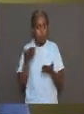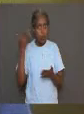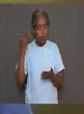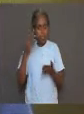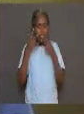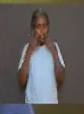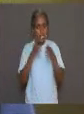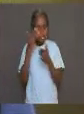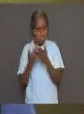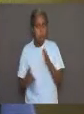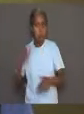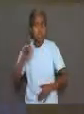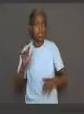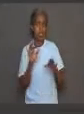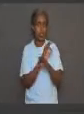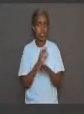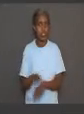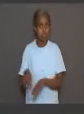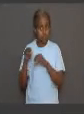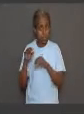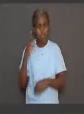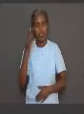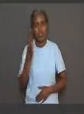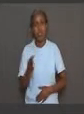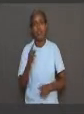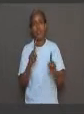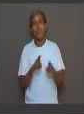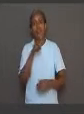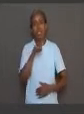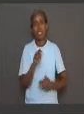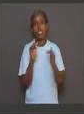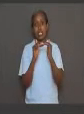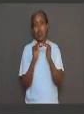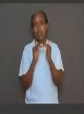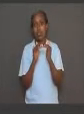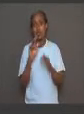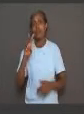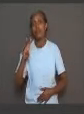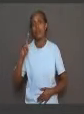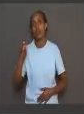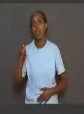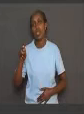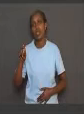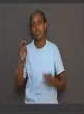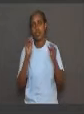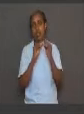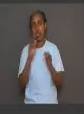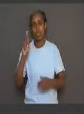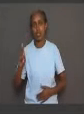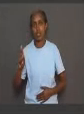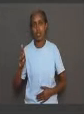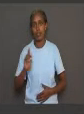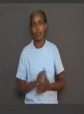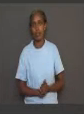linear functions, students. F of x equals 2x plus